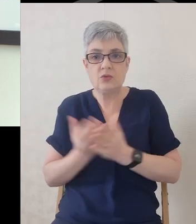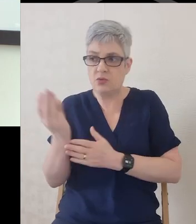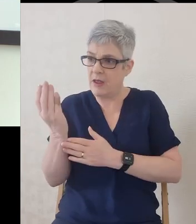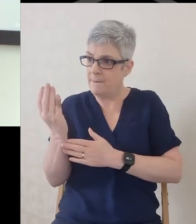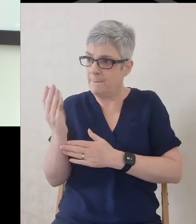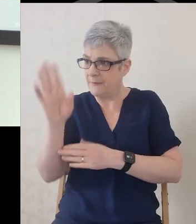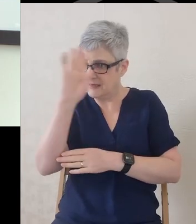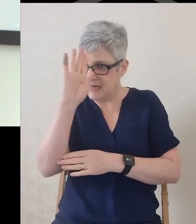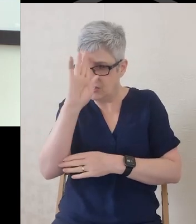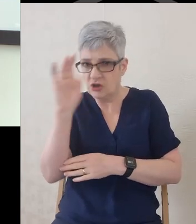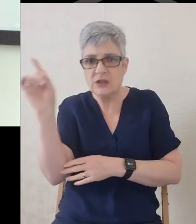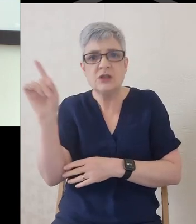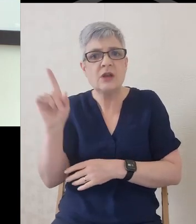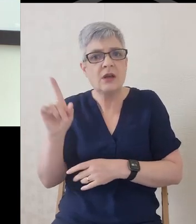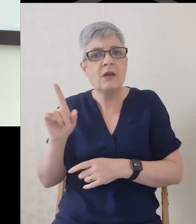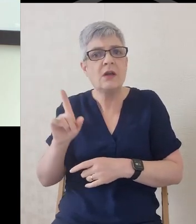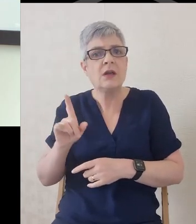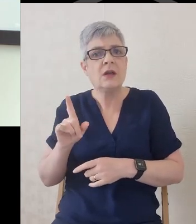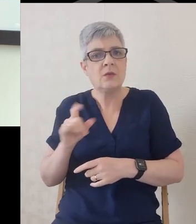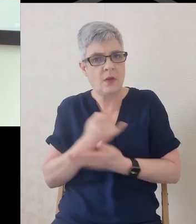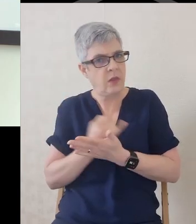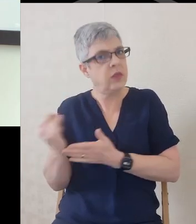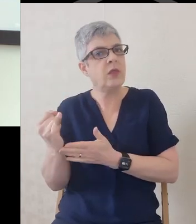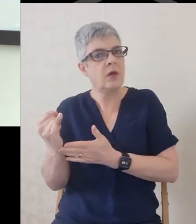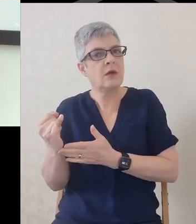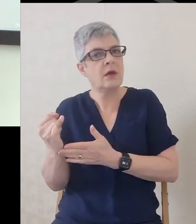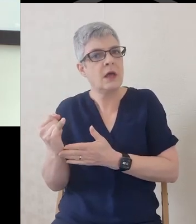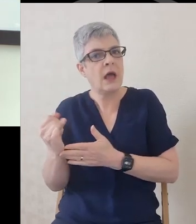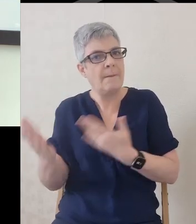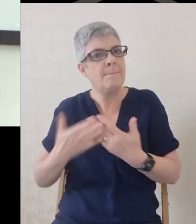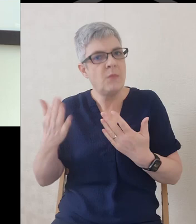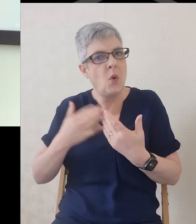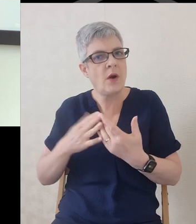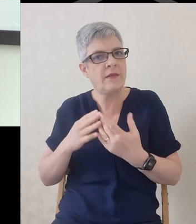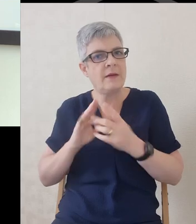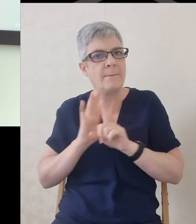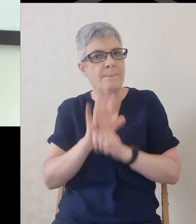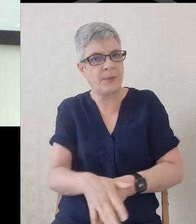defy and more than conquer all.